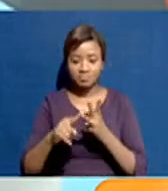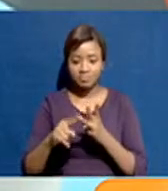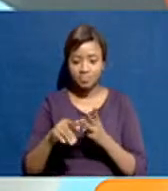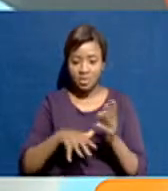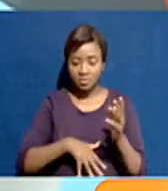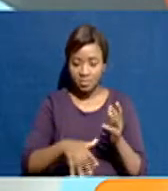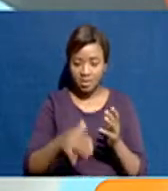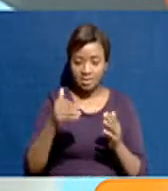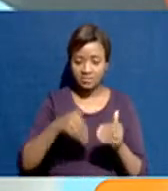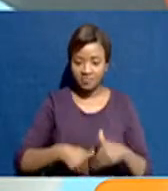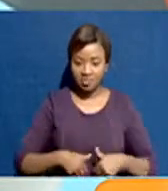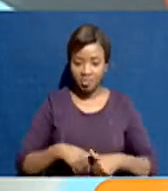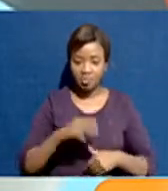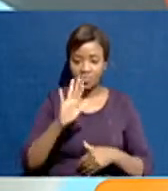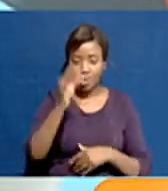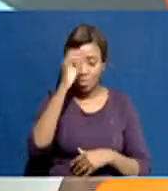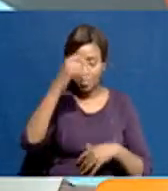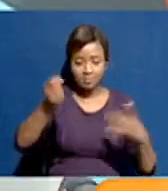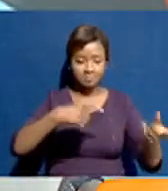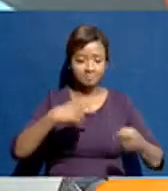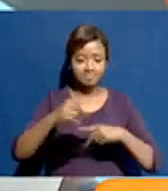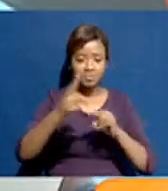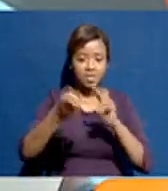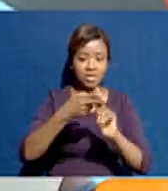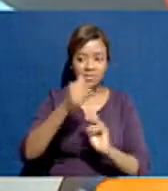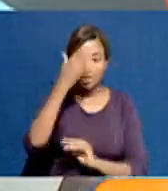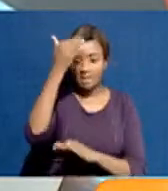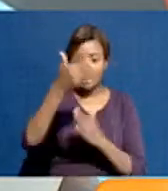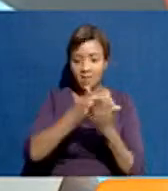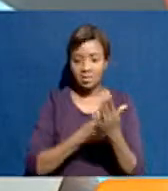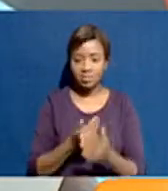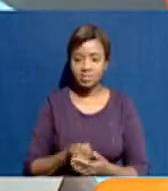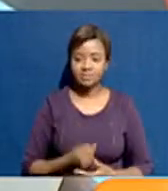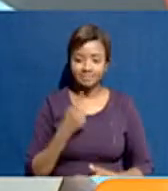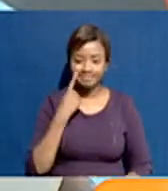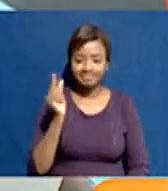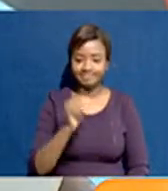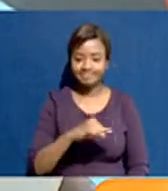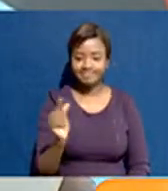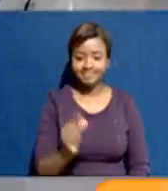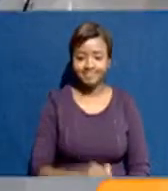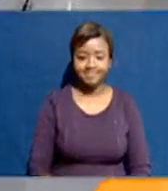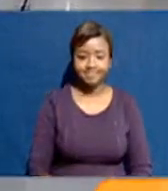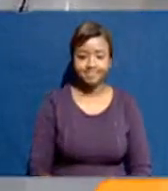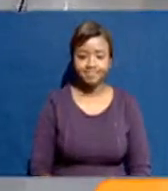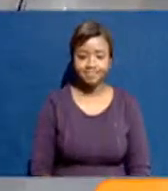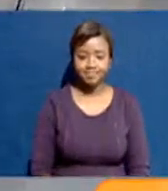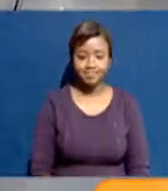your views coming at Trevor Mbija at Citizen TV Kenya. Use the hashtag Monday Report. See you in just a bit.